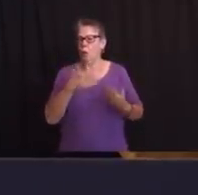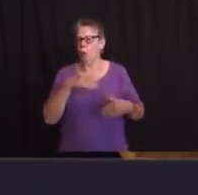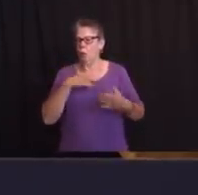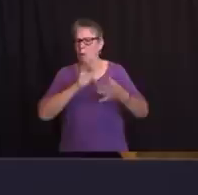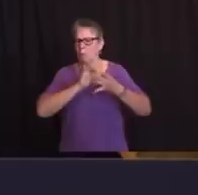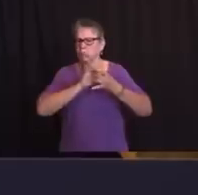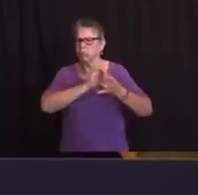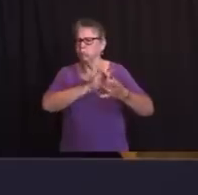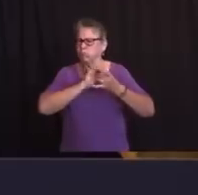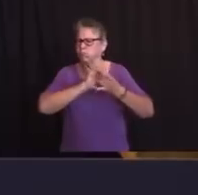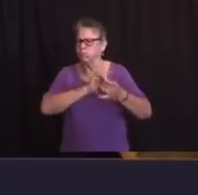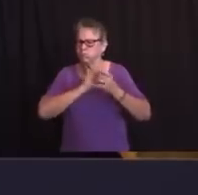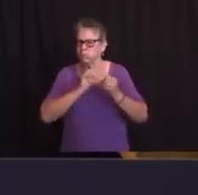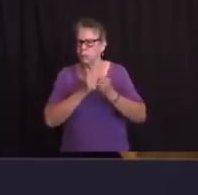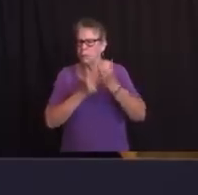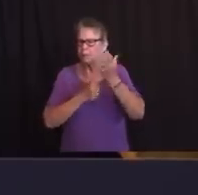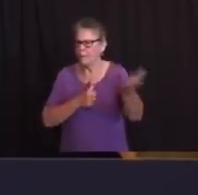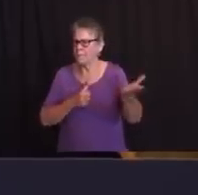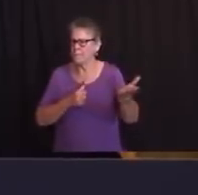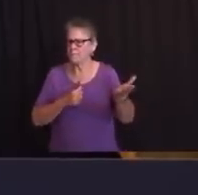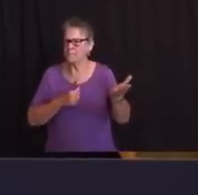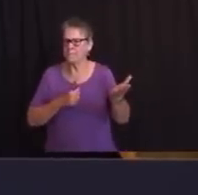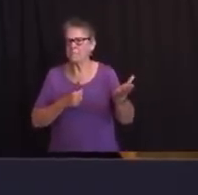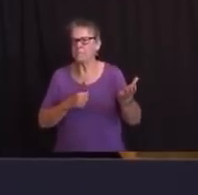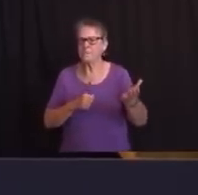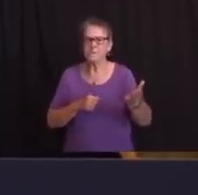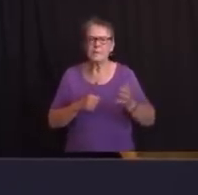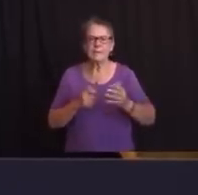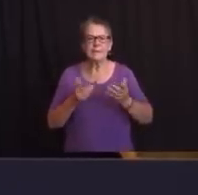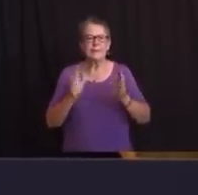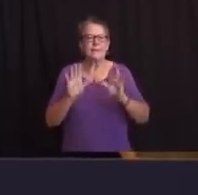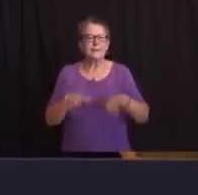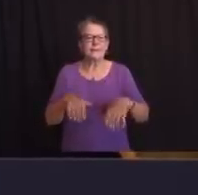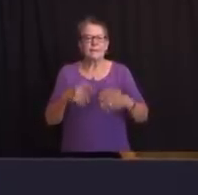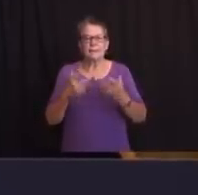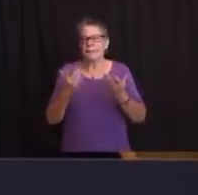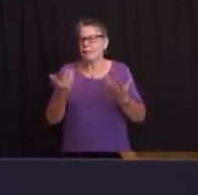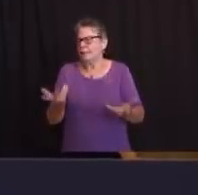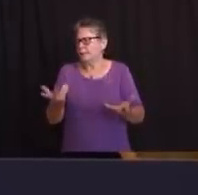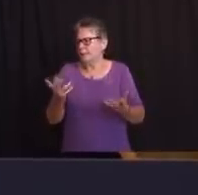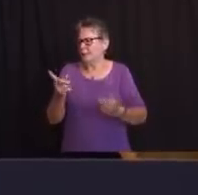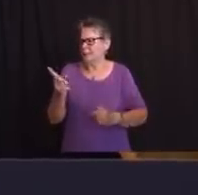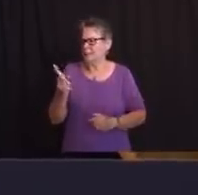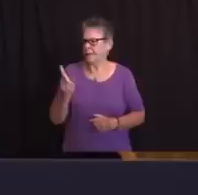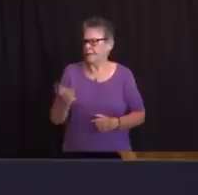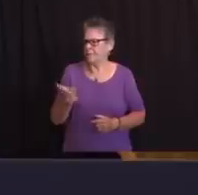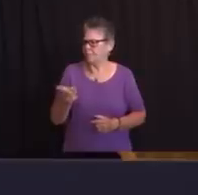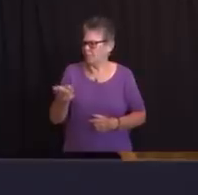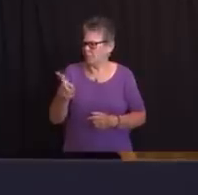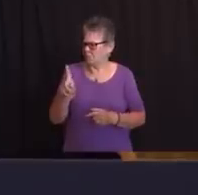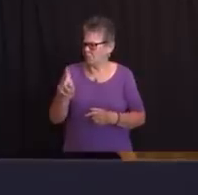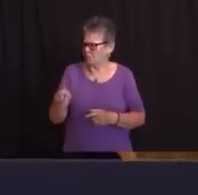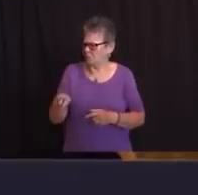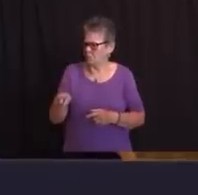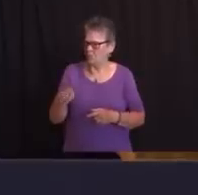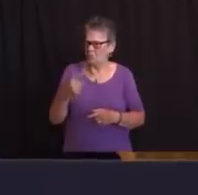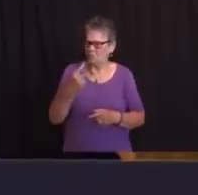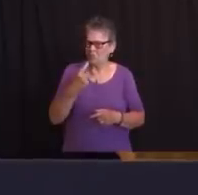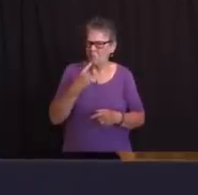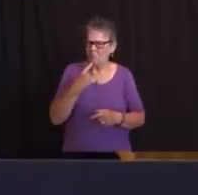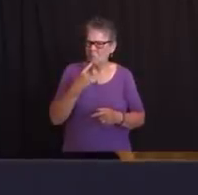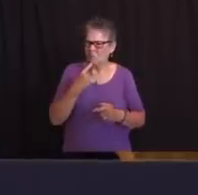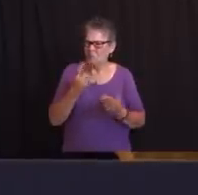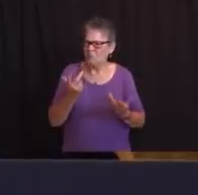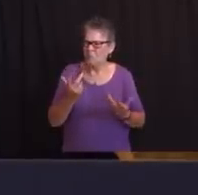believe the comments about being part of collective bargaining was